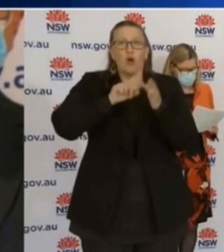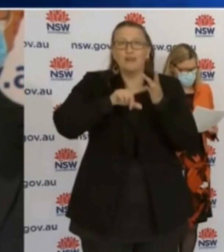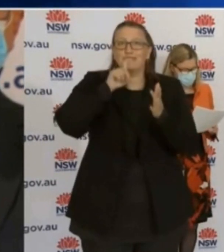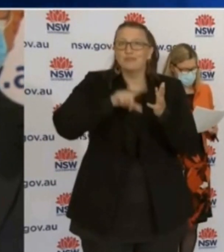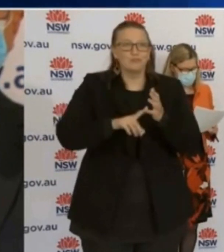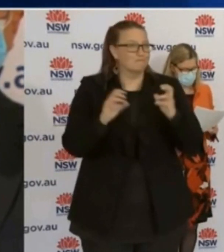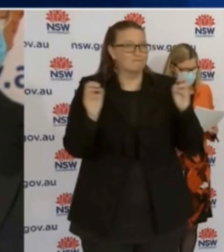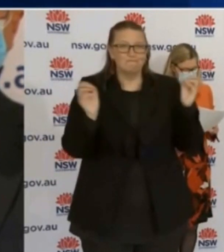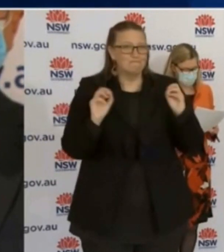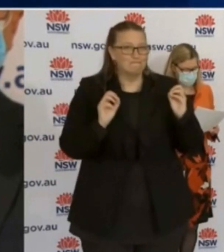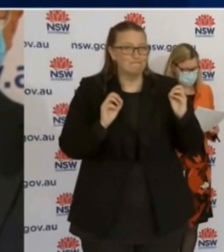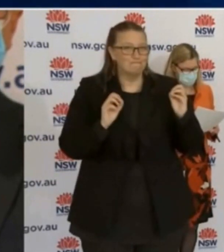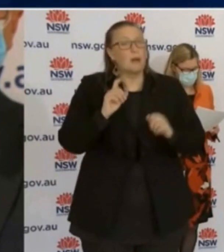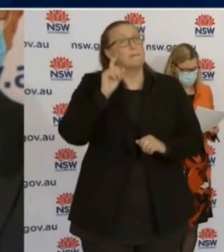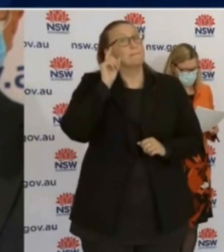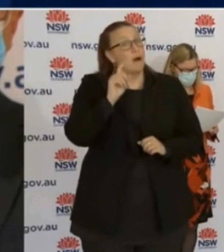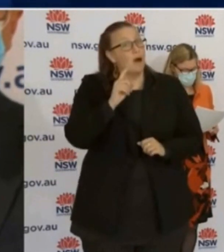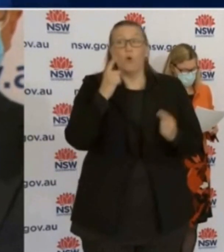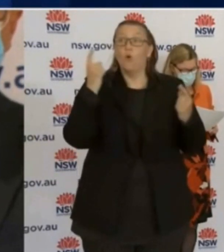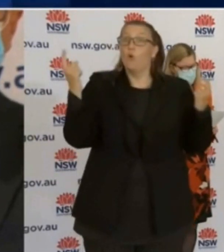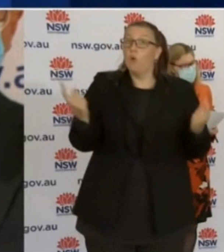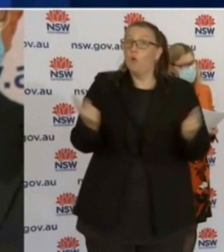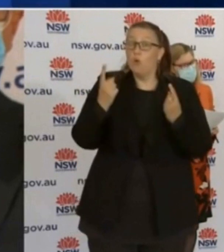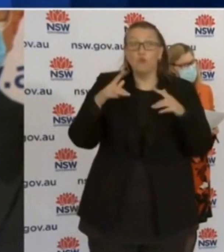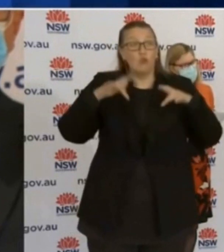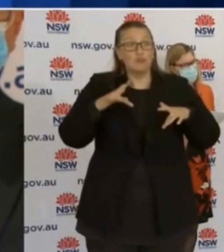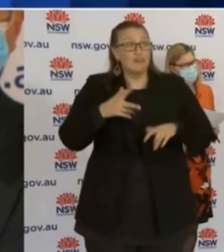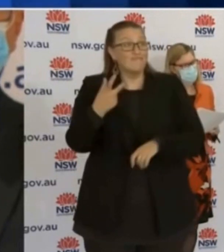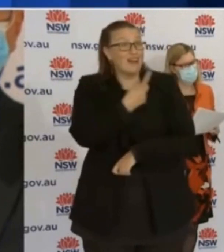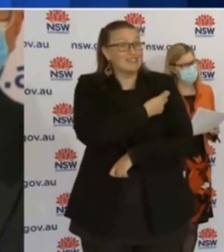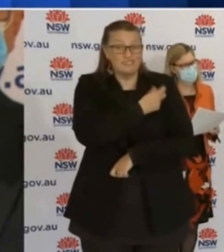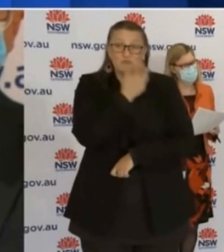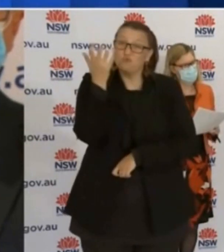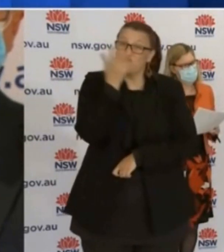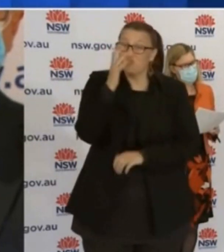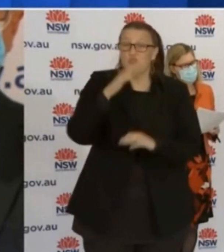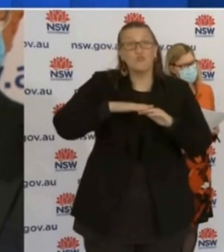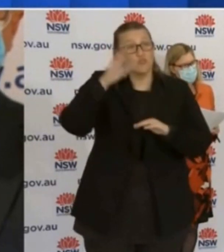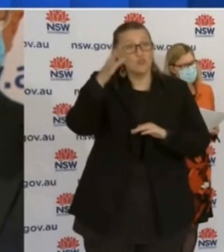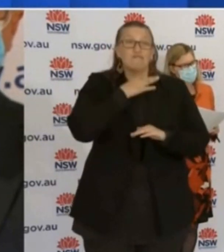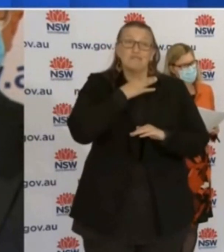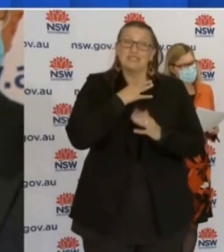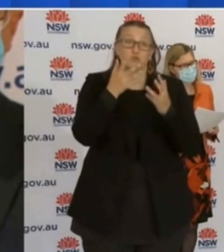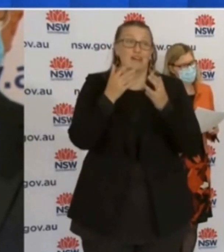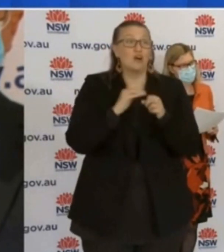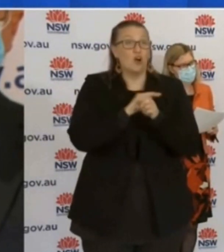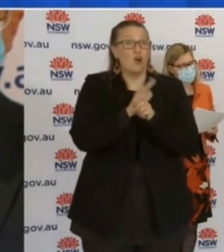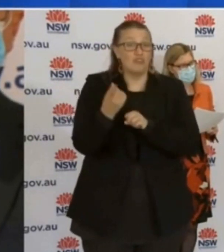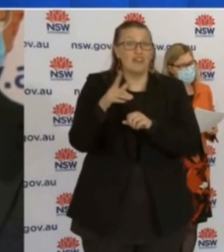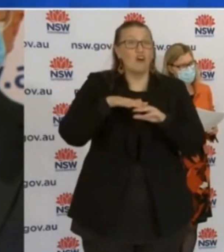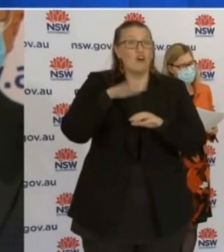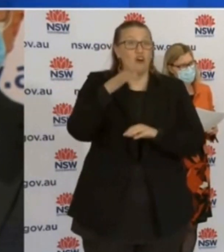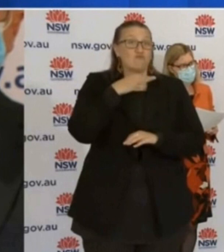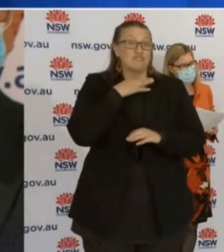continue to be vulnerable. And with case numbers where they are, unfortunately, if you live in those local government areas of concern, there is a high chance now that you could